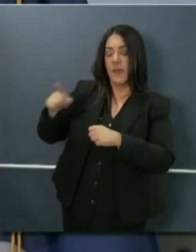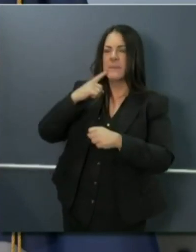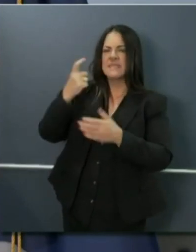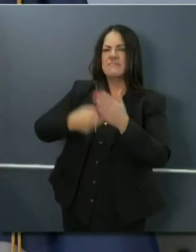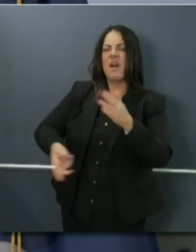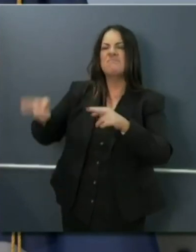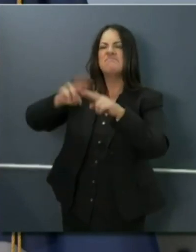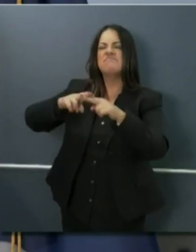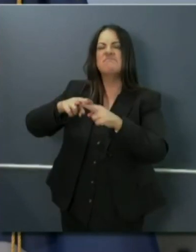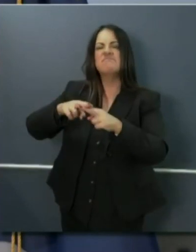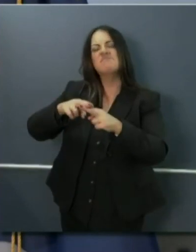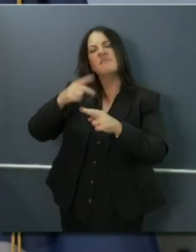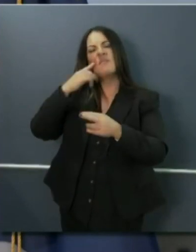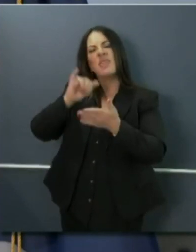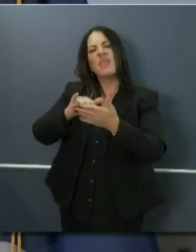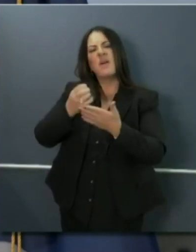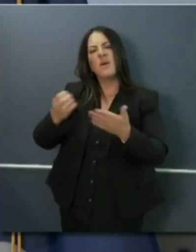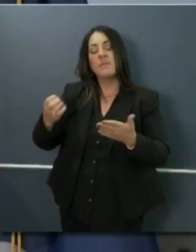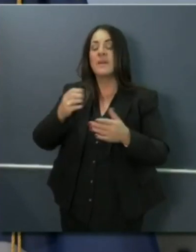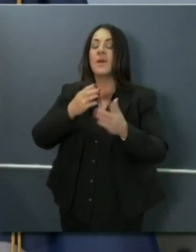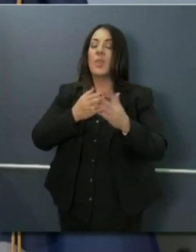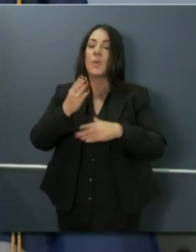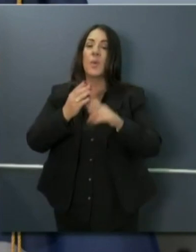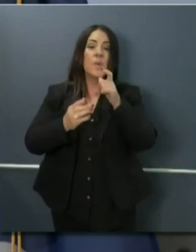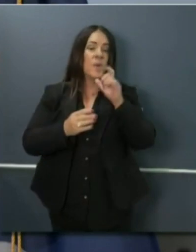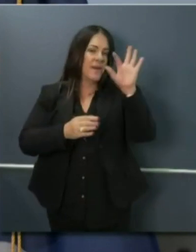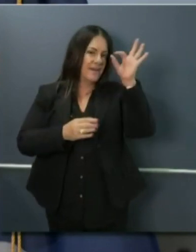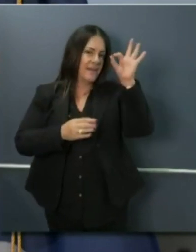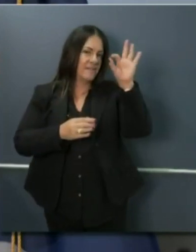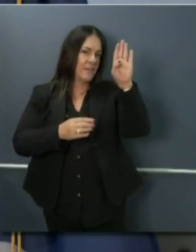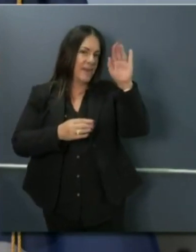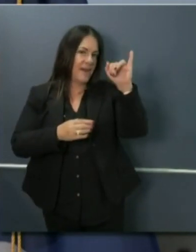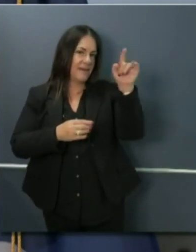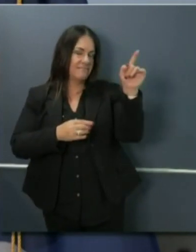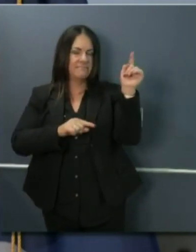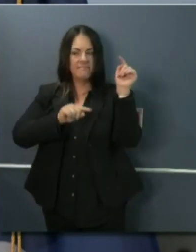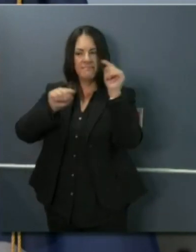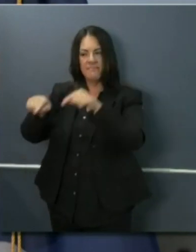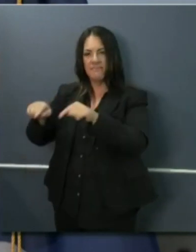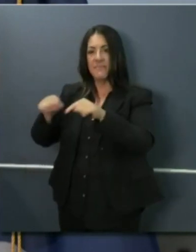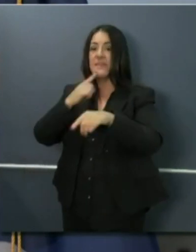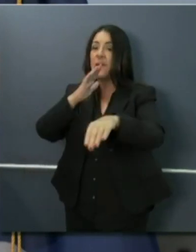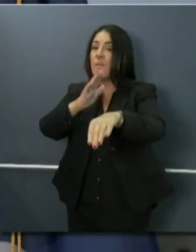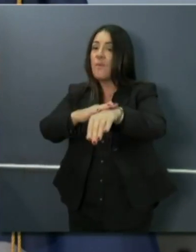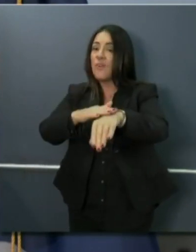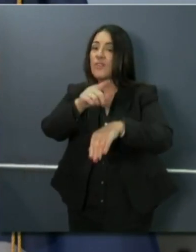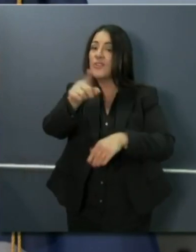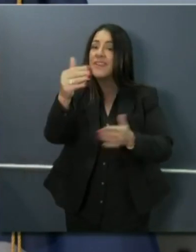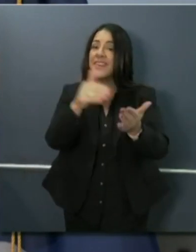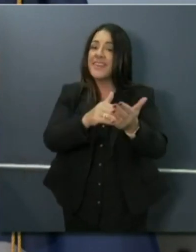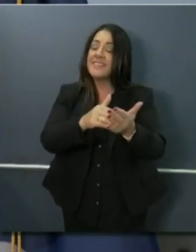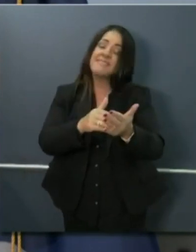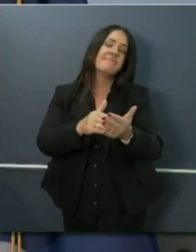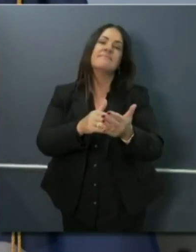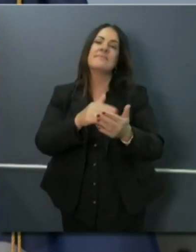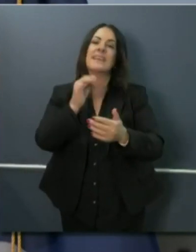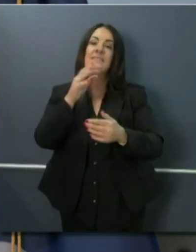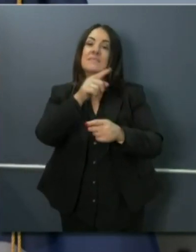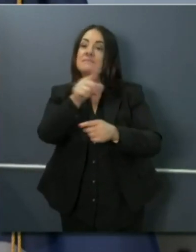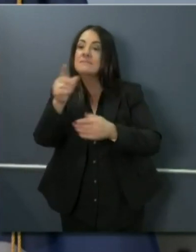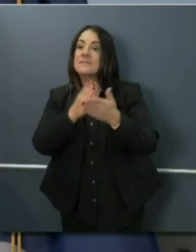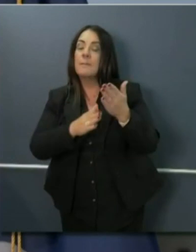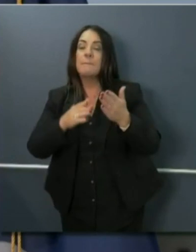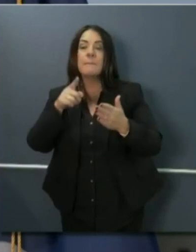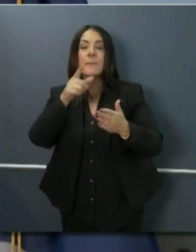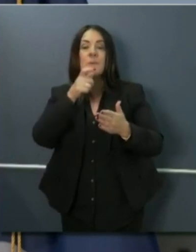but investigated by FBI and others. And I just caution individuals, again, this is a time individually, not